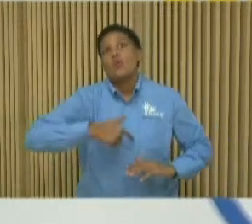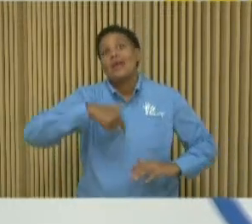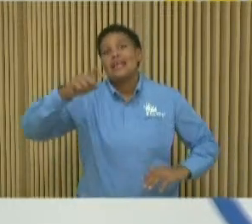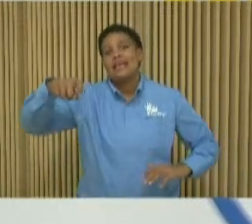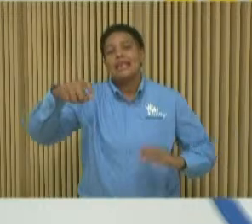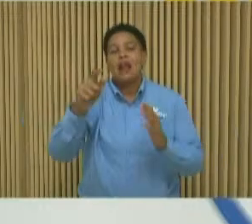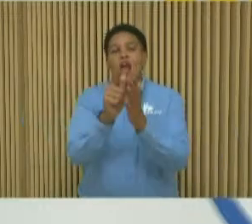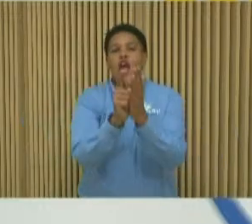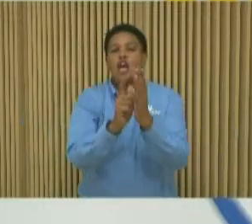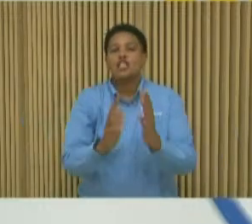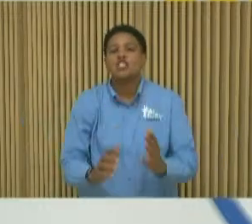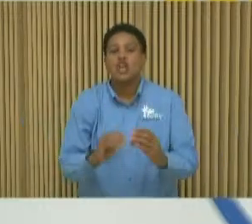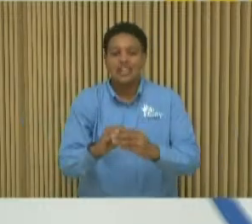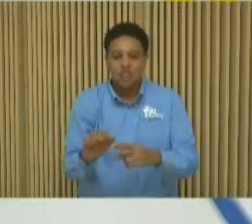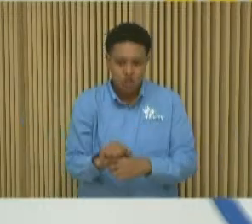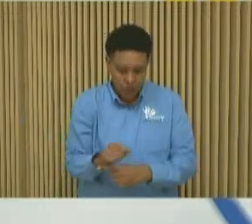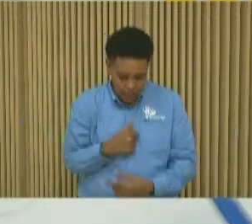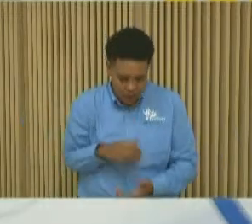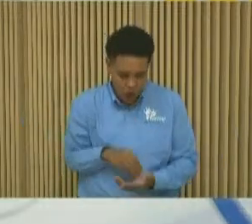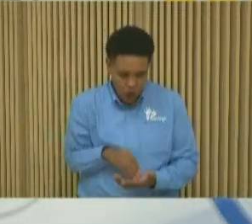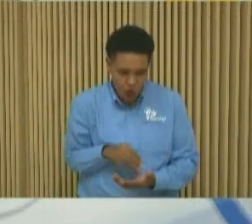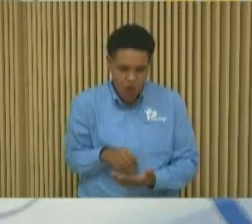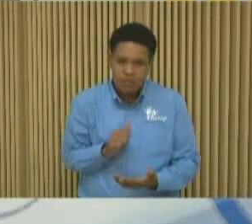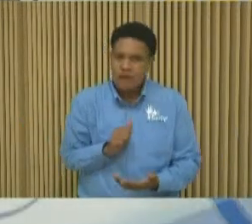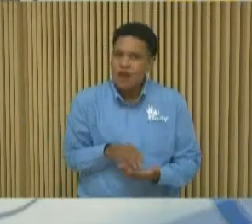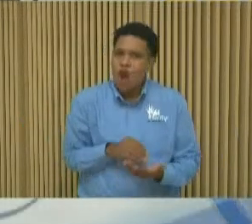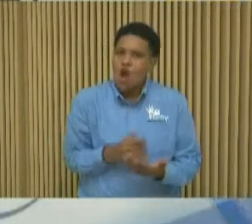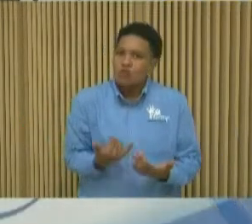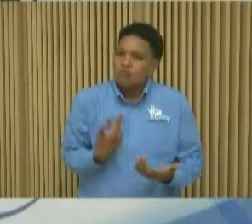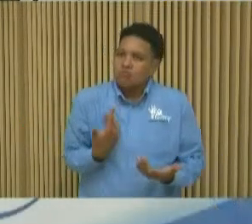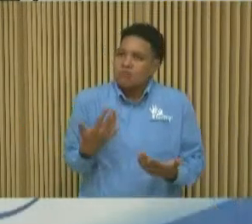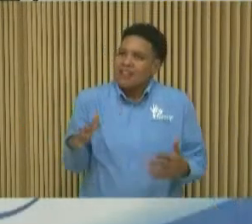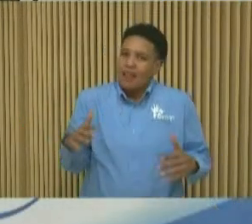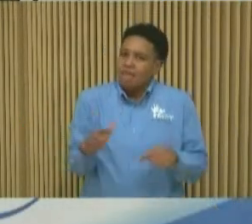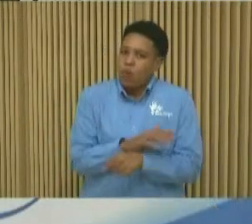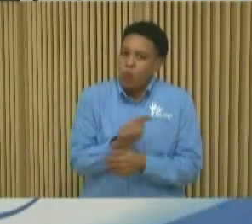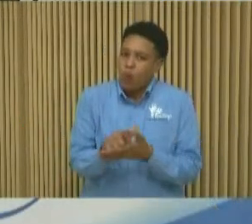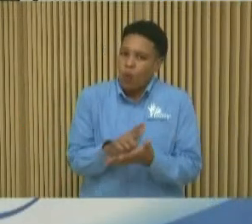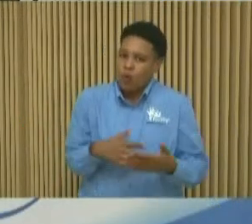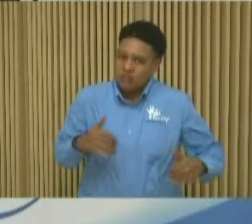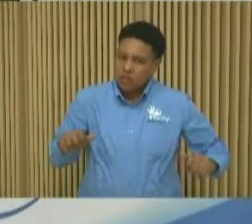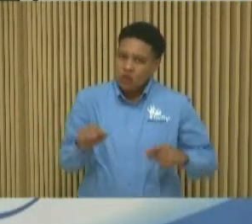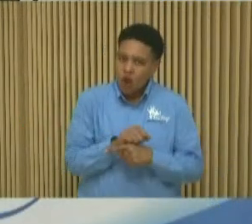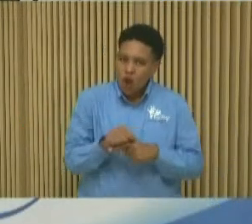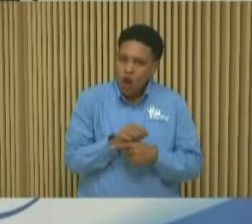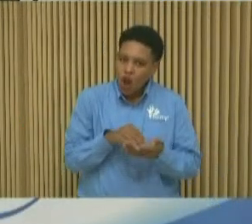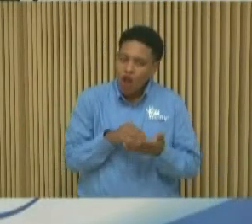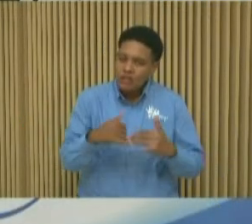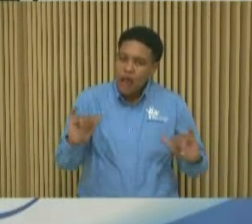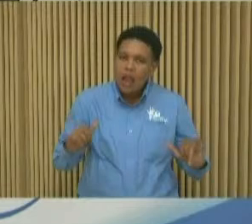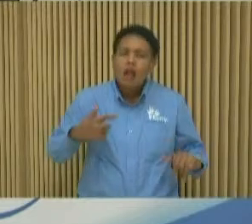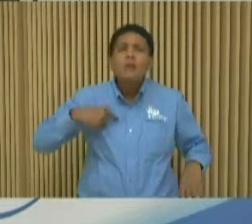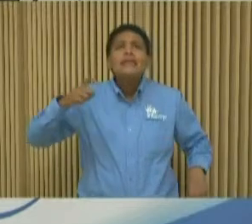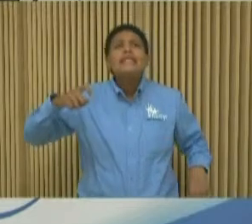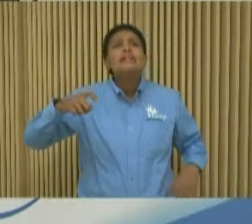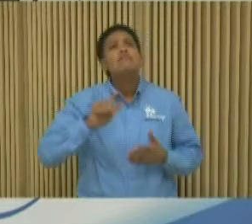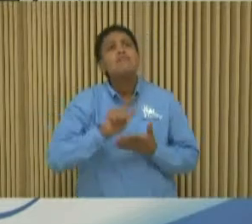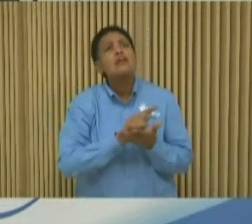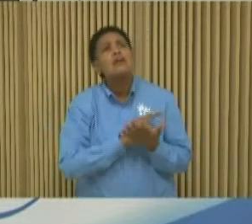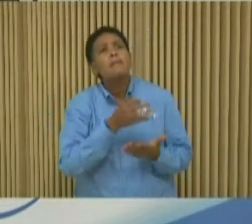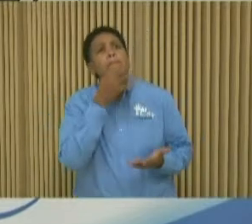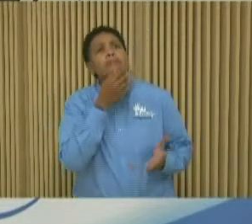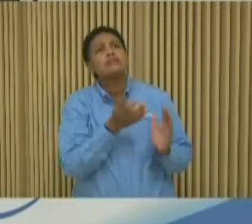attorney in training, as myself, it is not only that we need litigation skills, but also